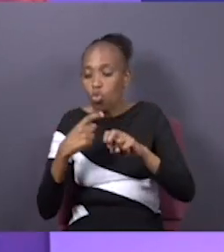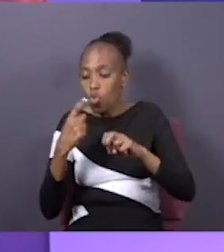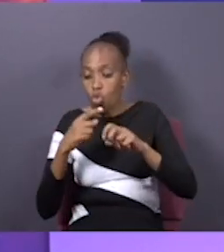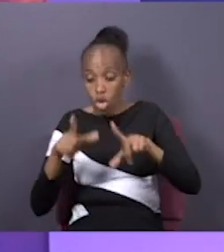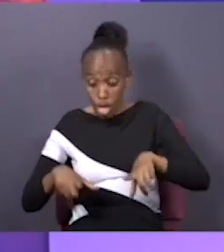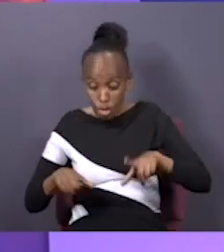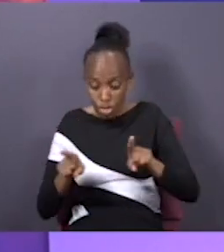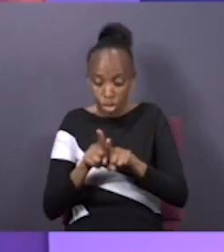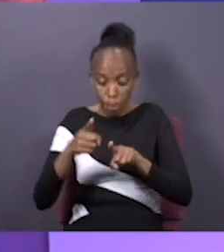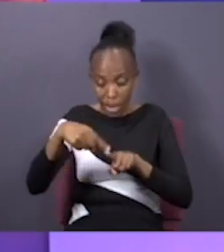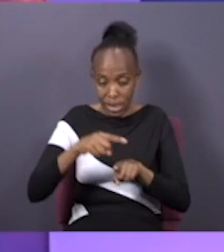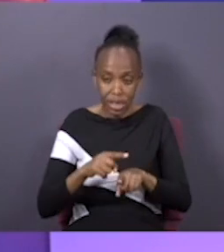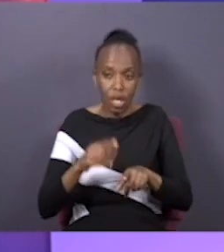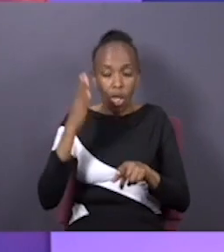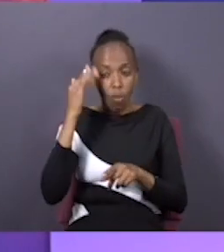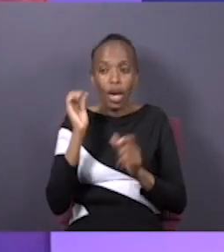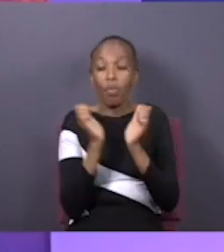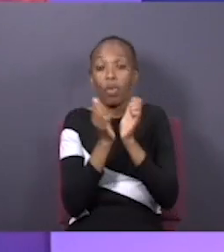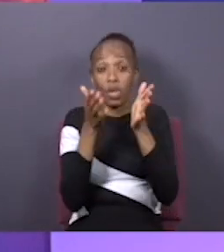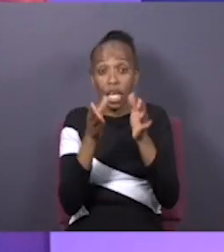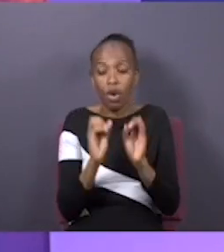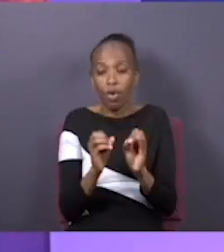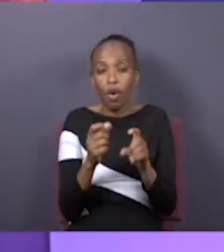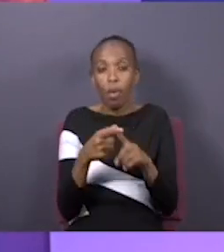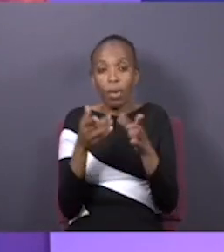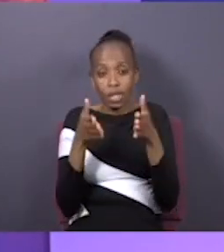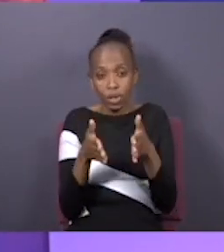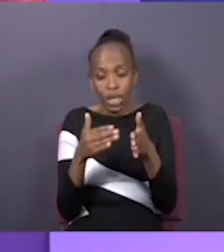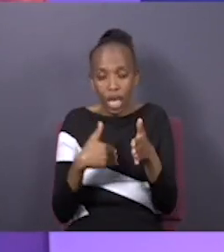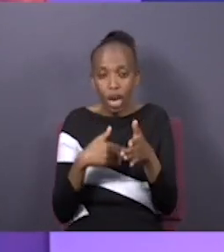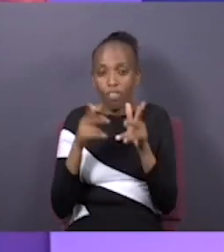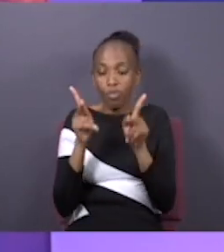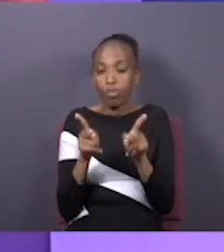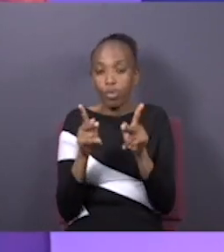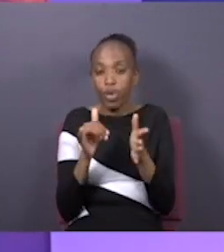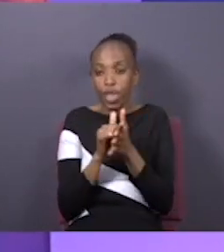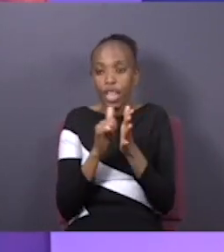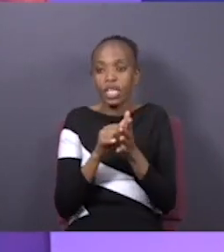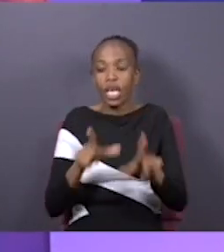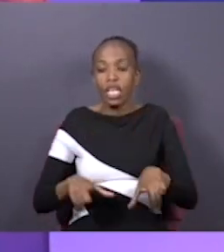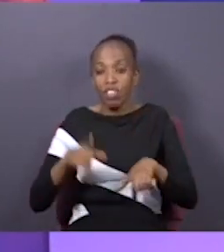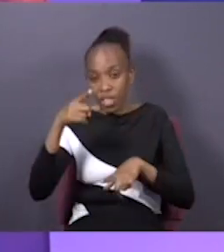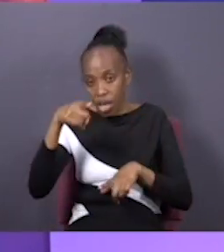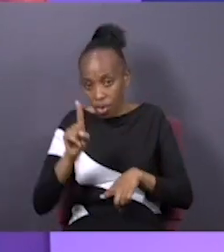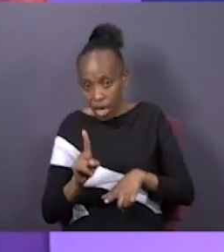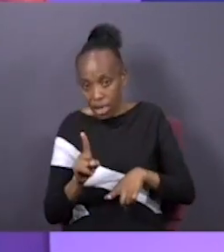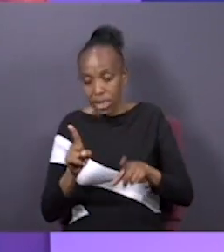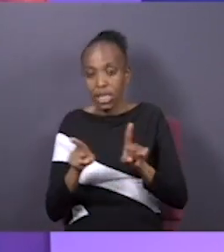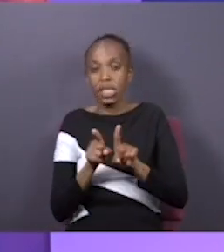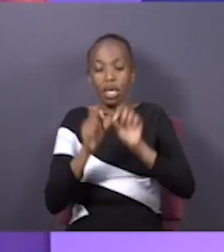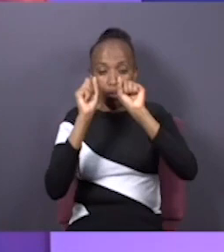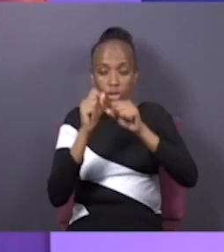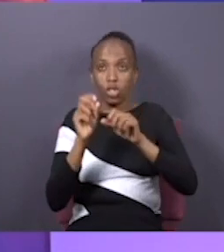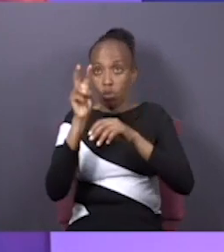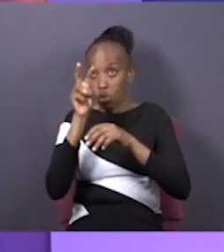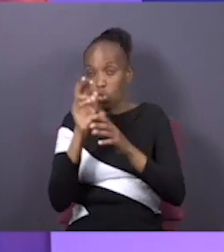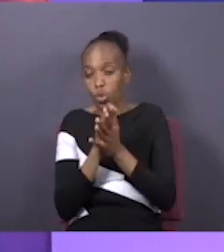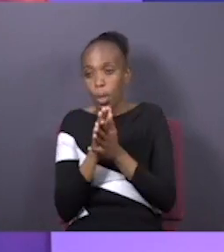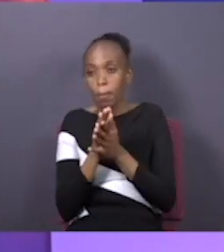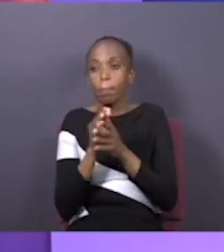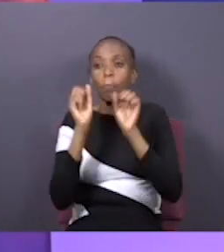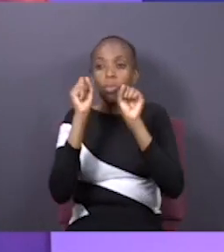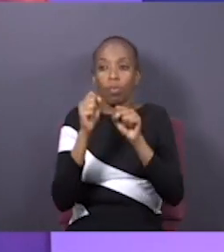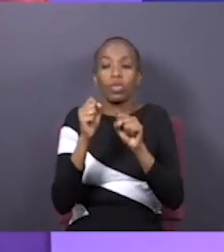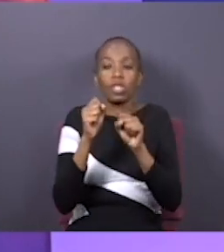like we do, because Paul is not here. But today we have people that are living right and we can look to them.